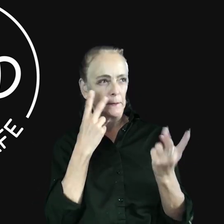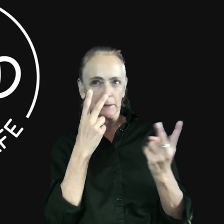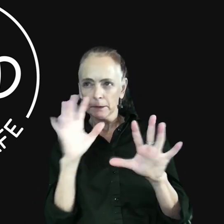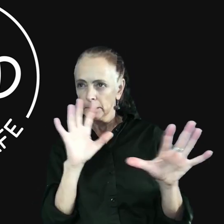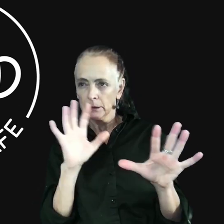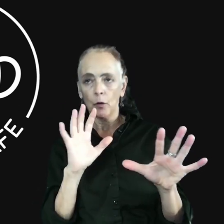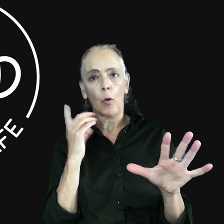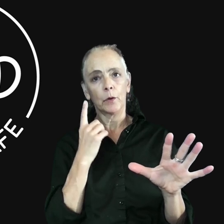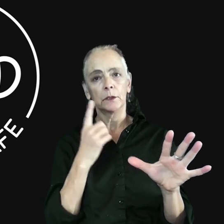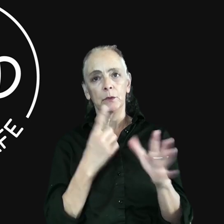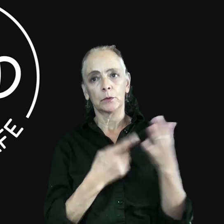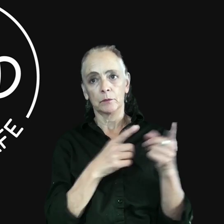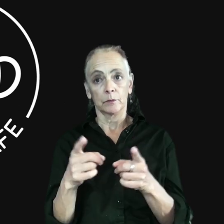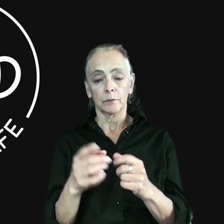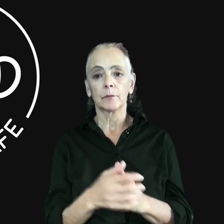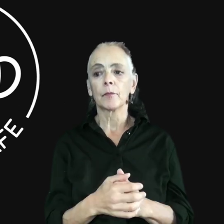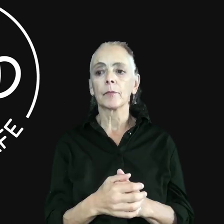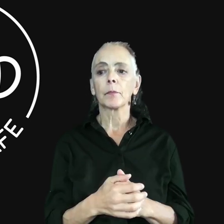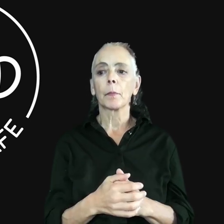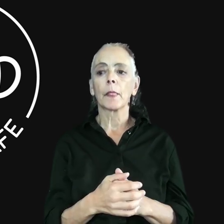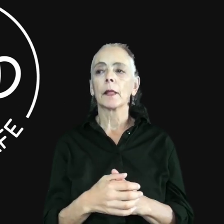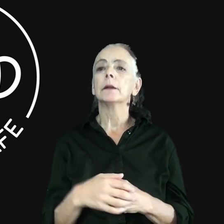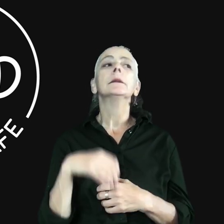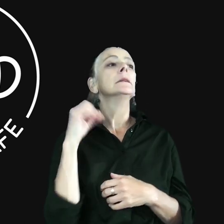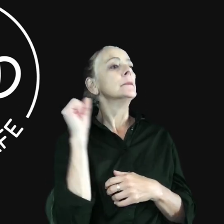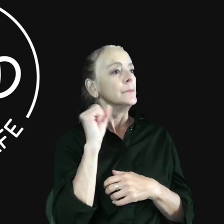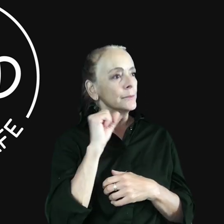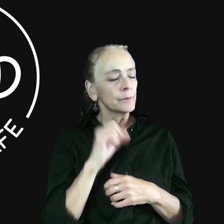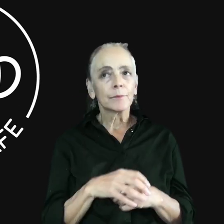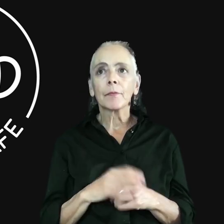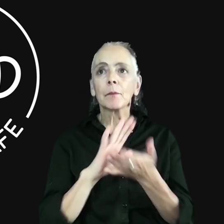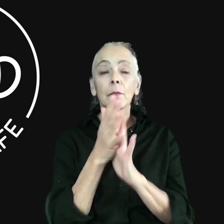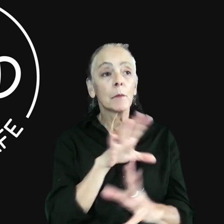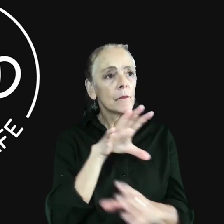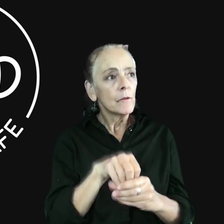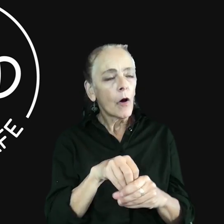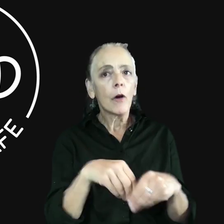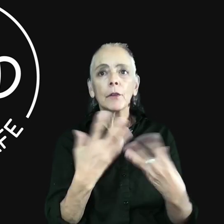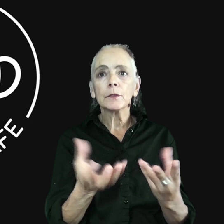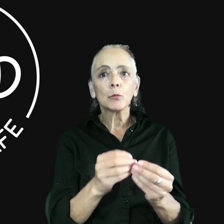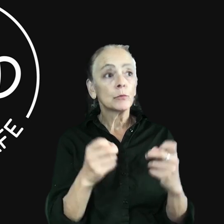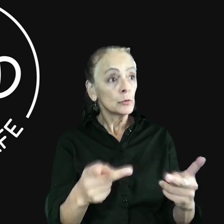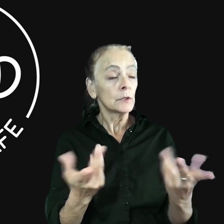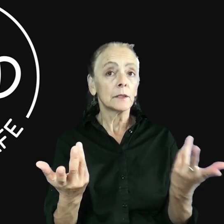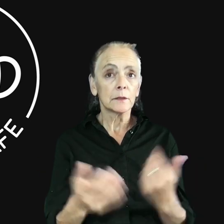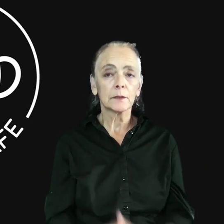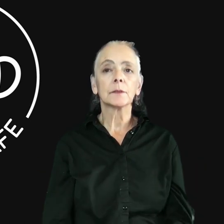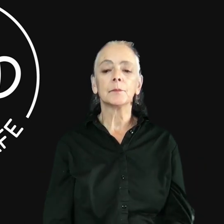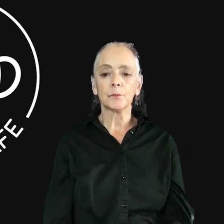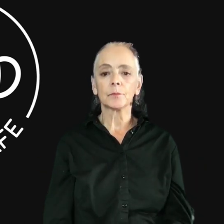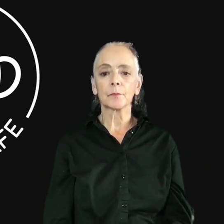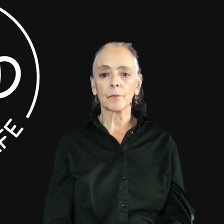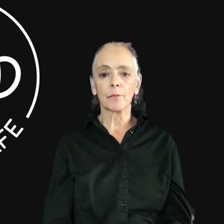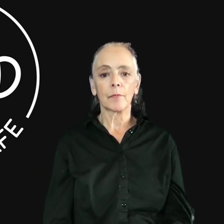on yeah and it's being involved that brings all those opportunities right and and yeah yeah